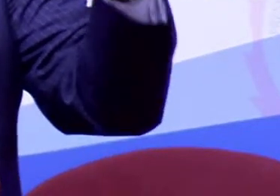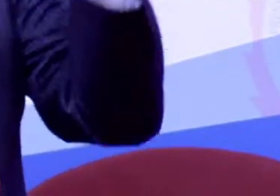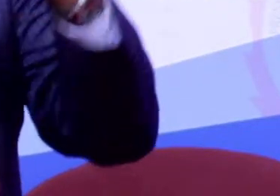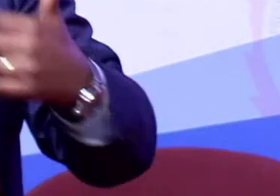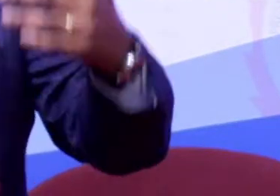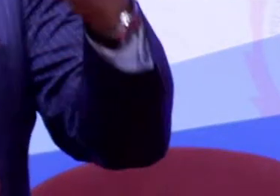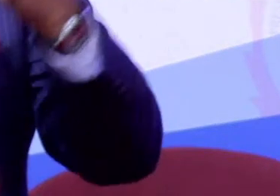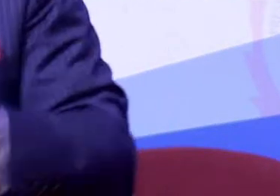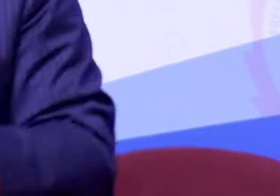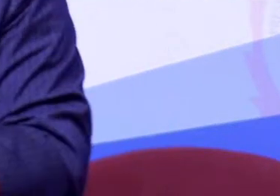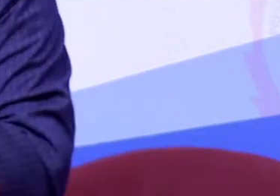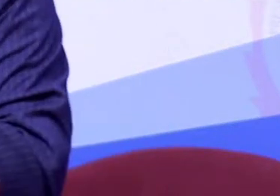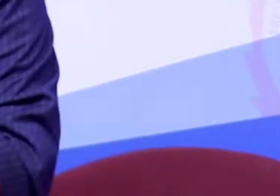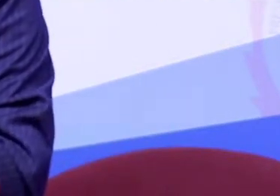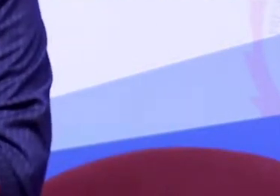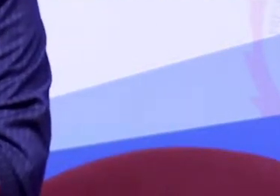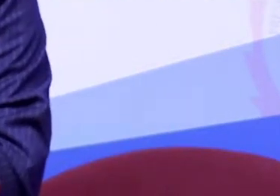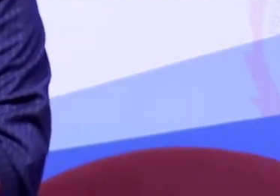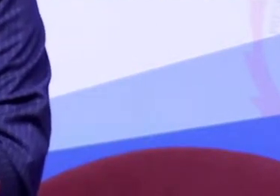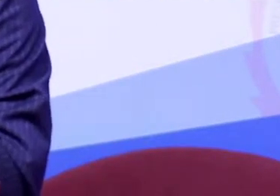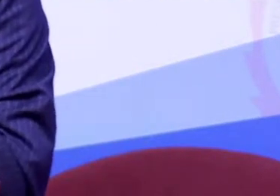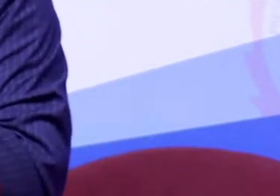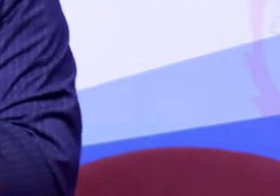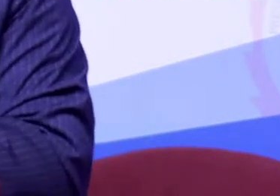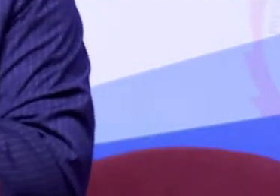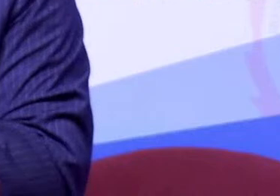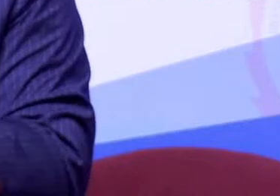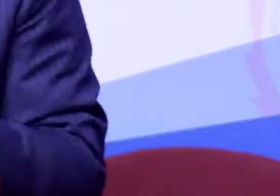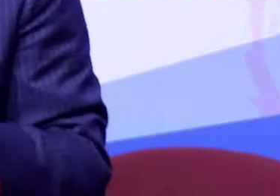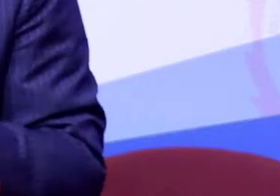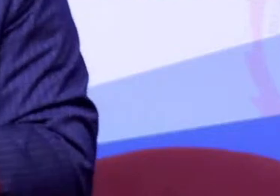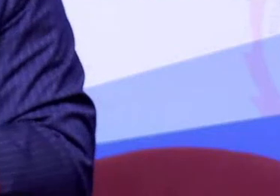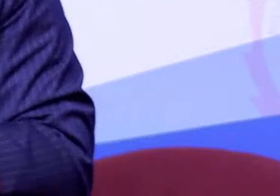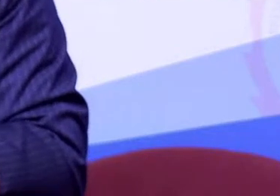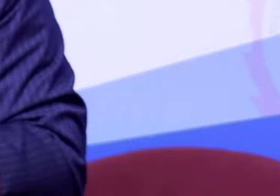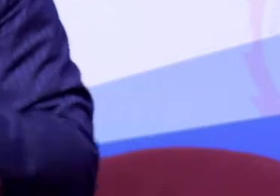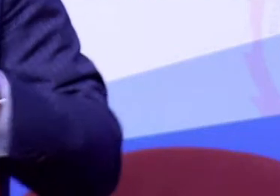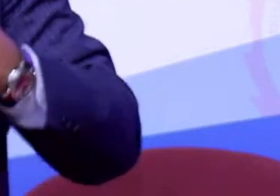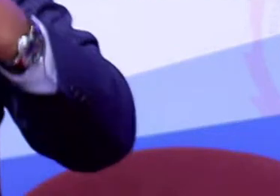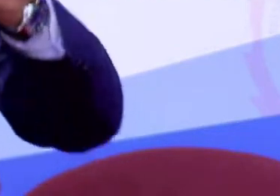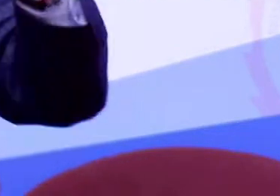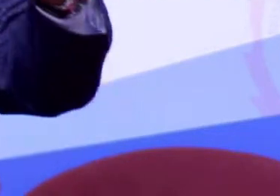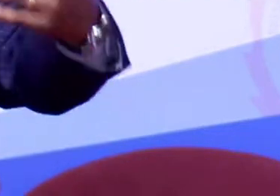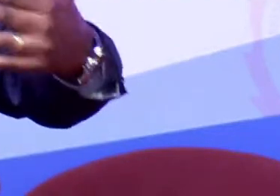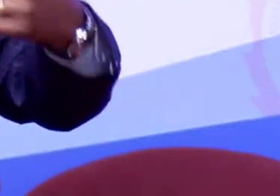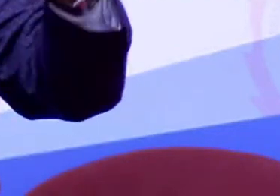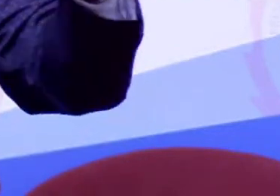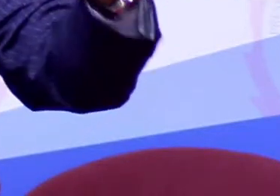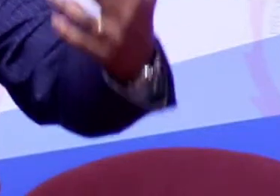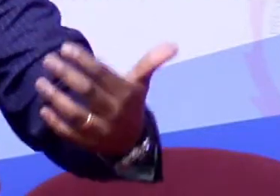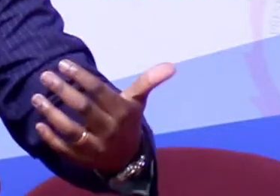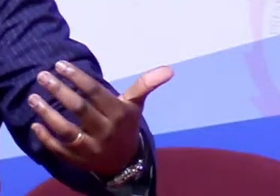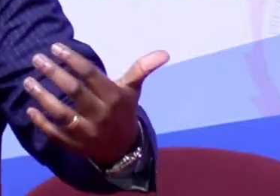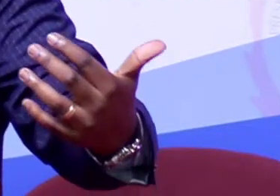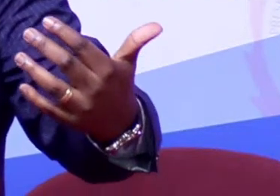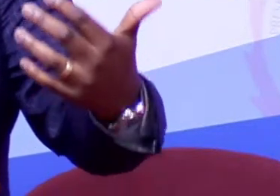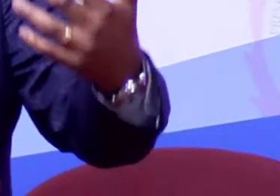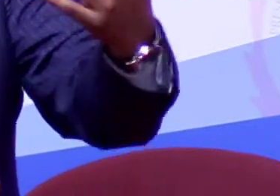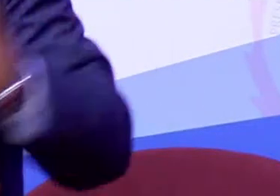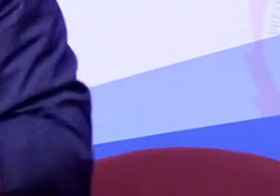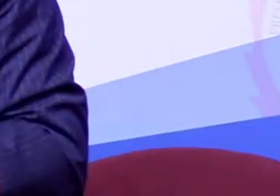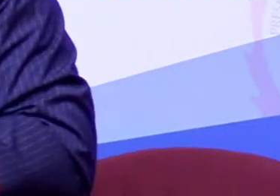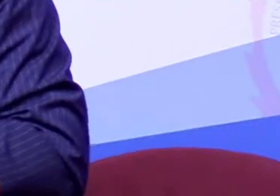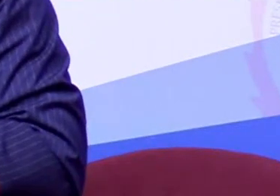this is reminding us of the first day's sermon or question, who are we really serving? But what is the motivation for our service as